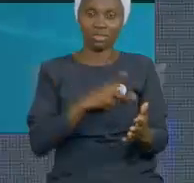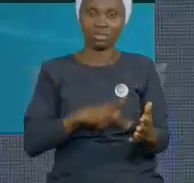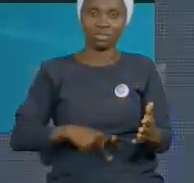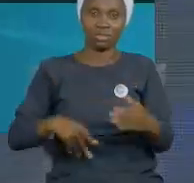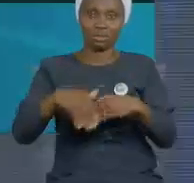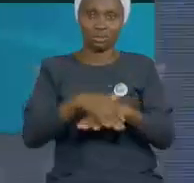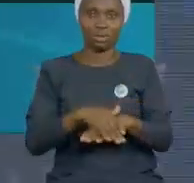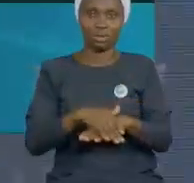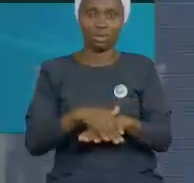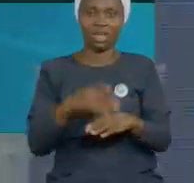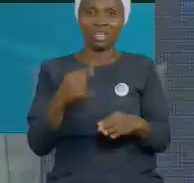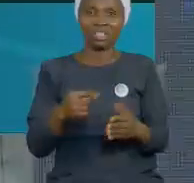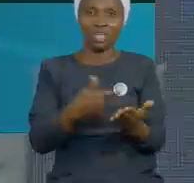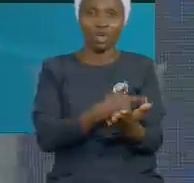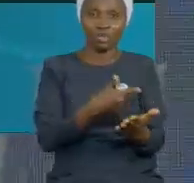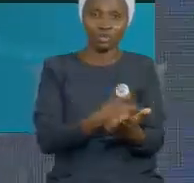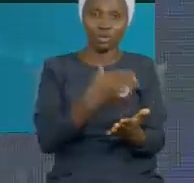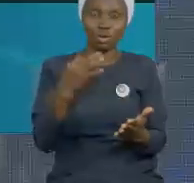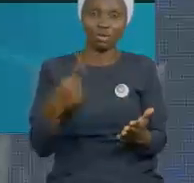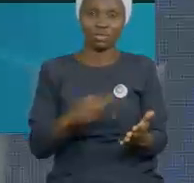The gospel of the kingdom.